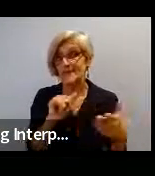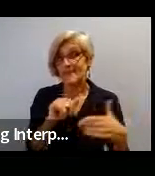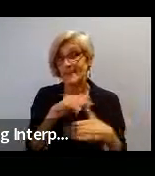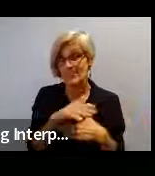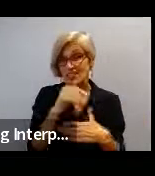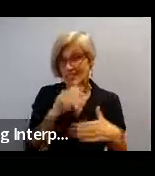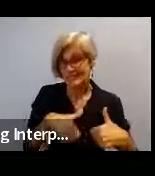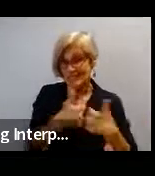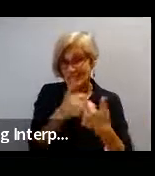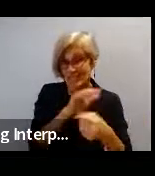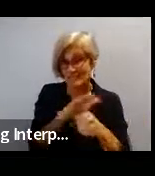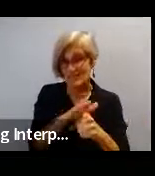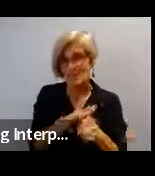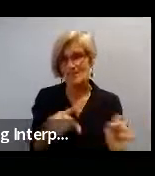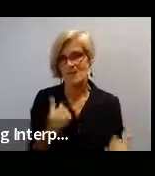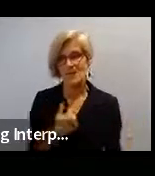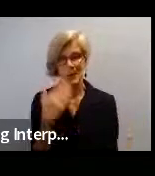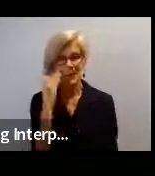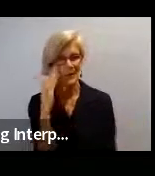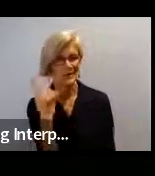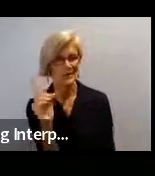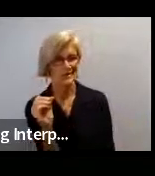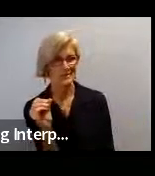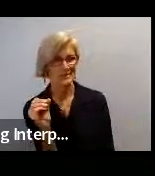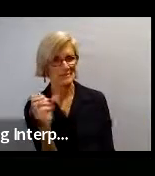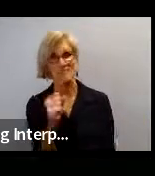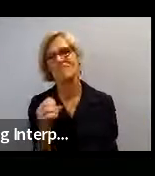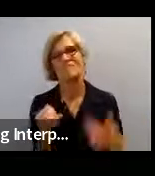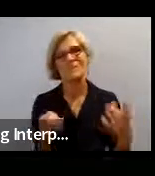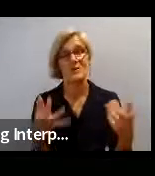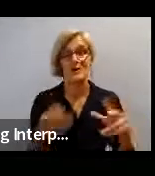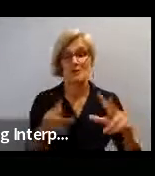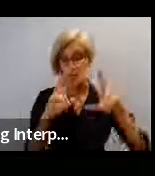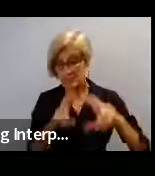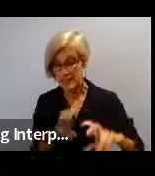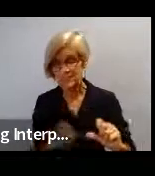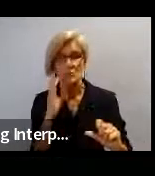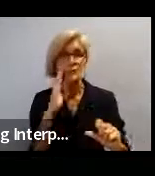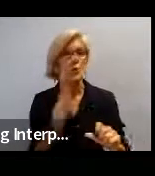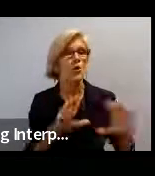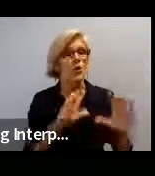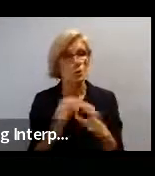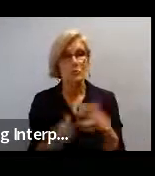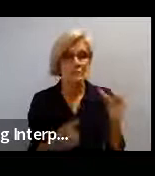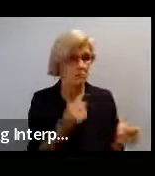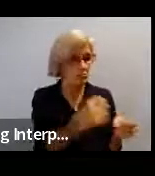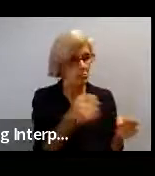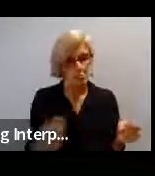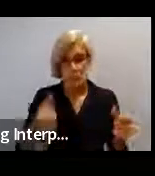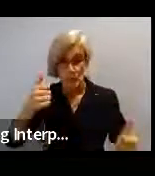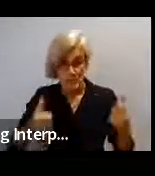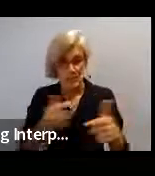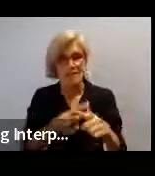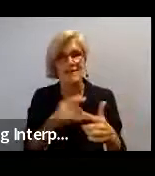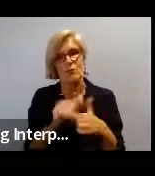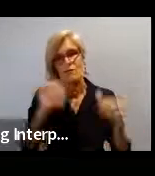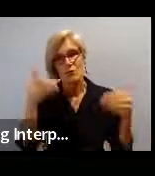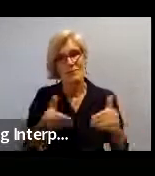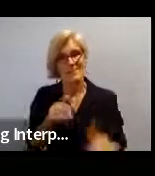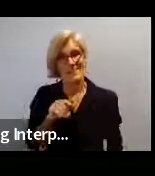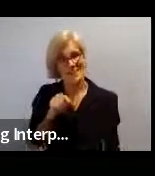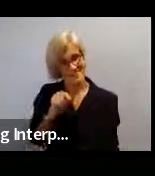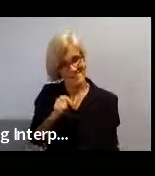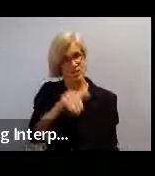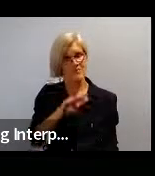too. So once we assess them, we'll know what groups to put them in, and that will focus on their needs and